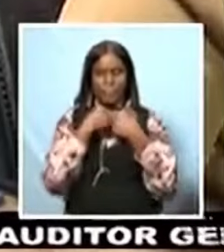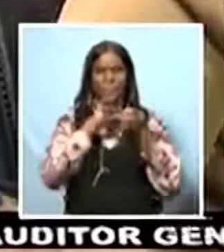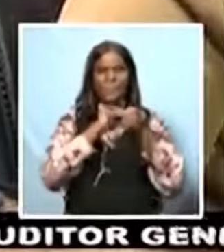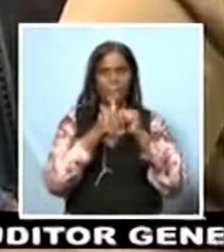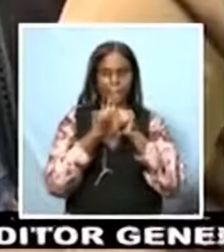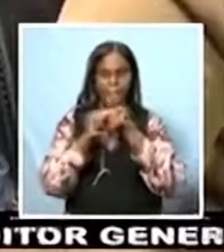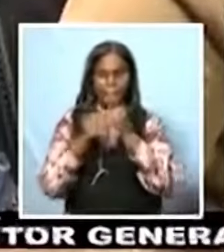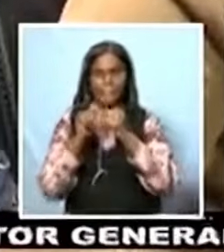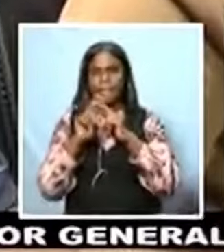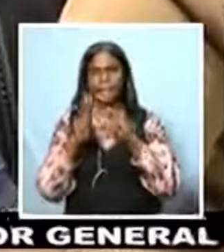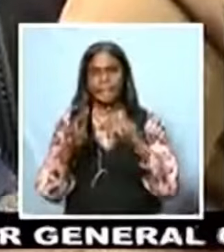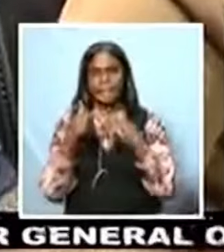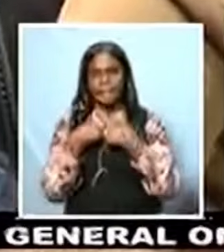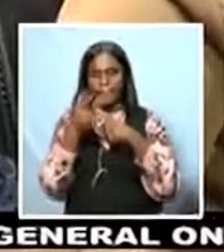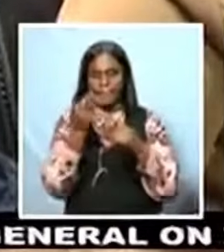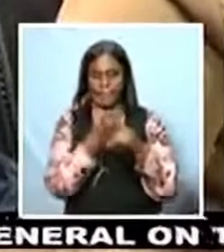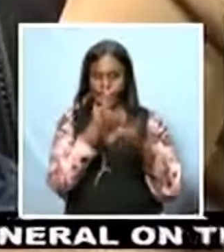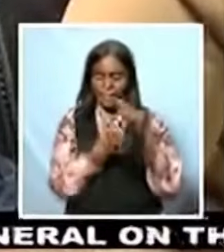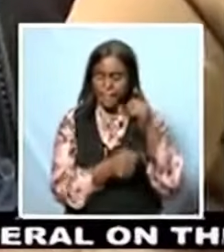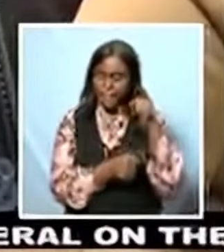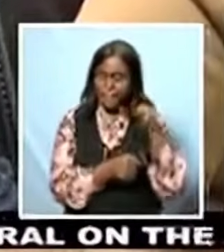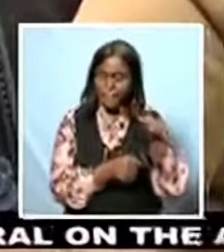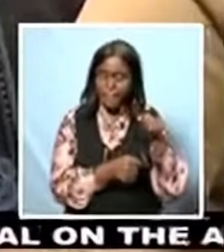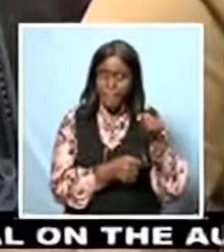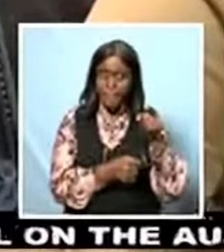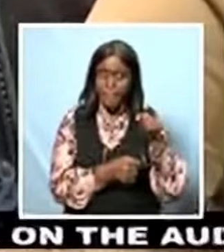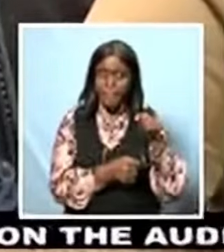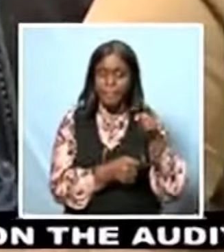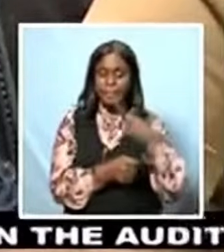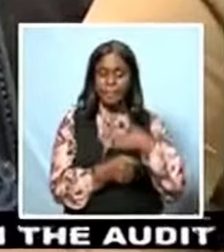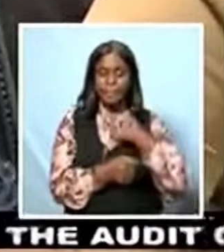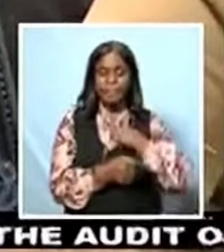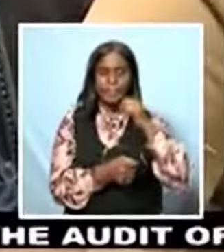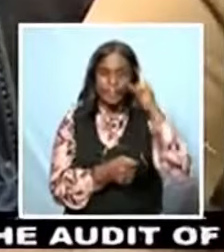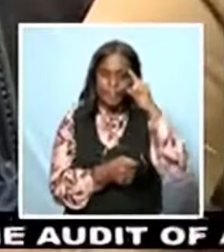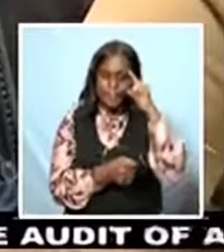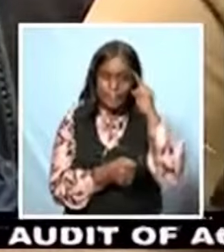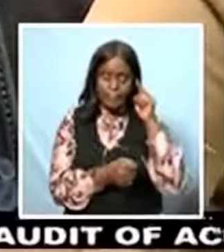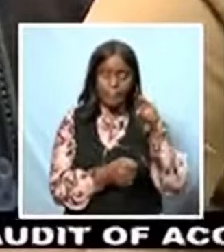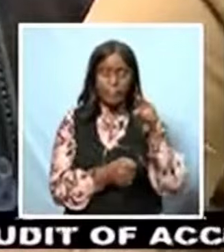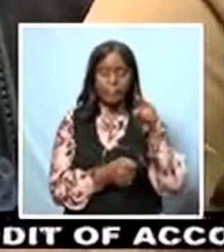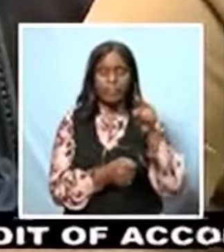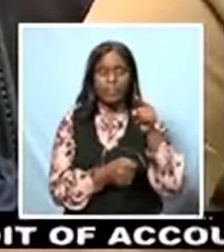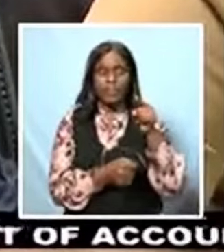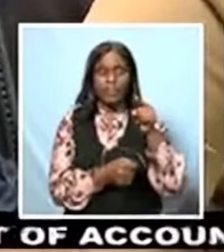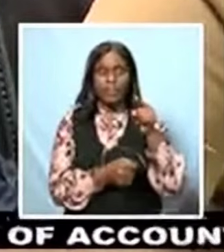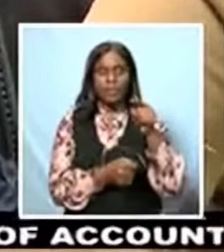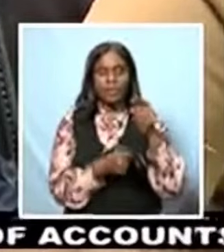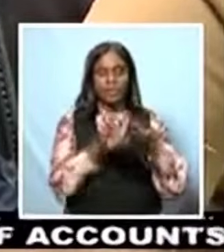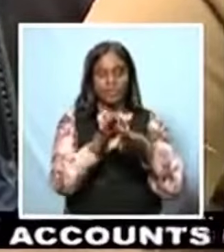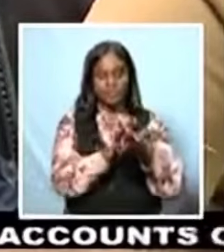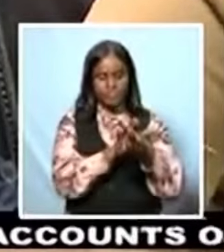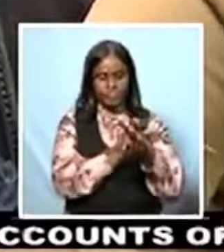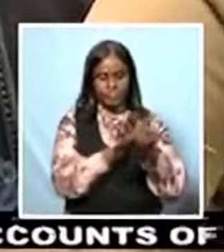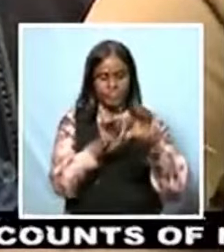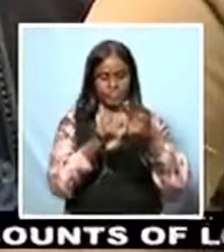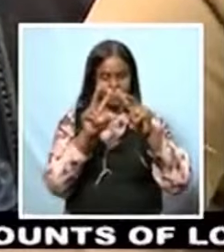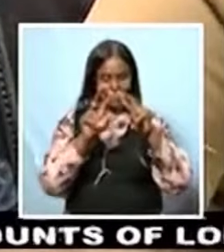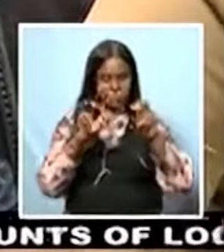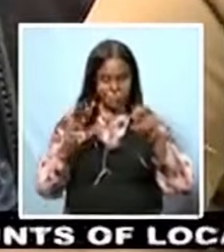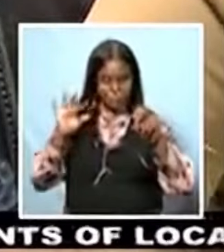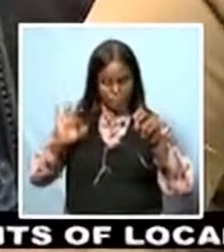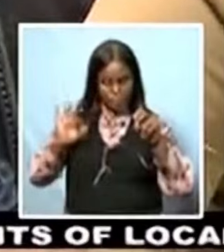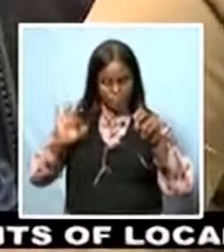Chair, ranging from, I think, the slow pace in verification of the